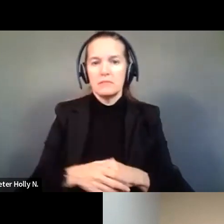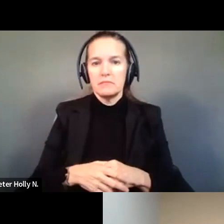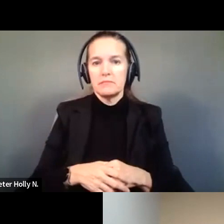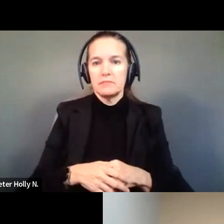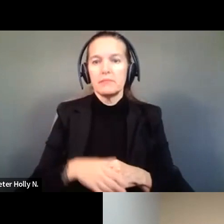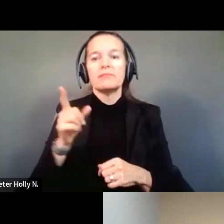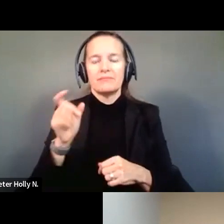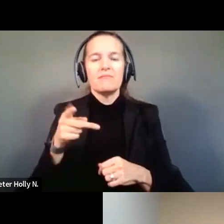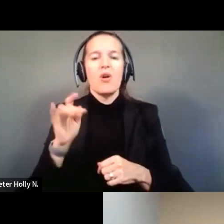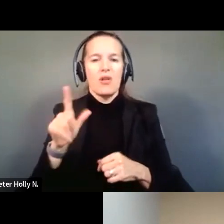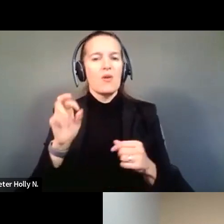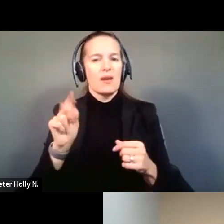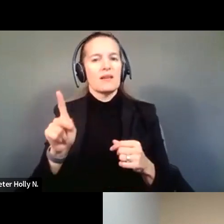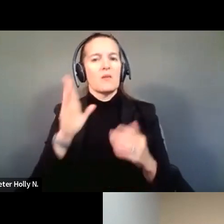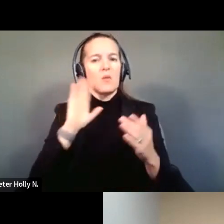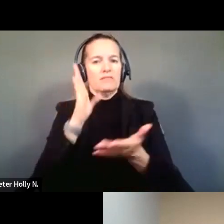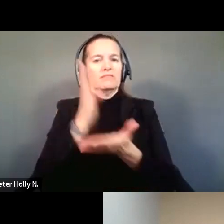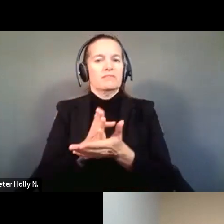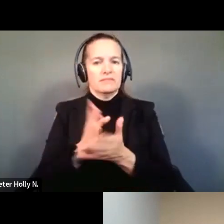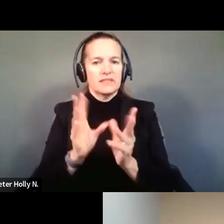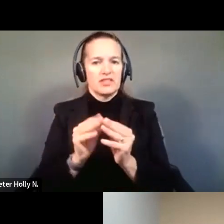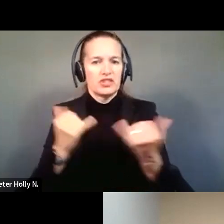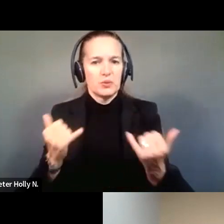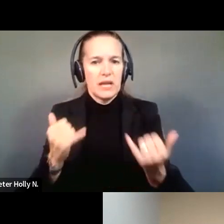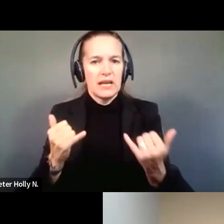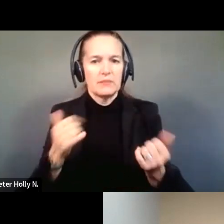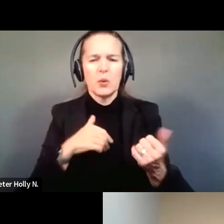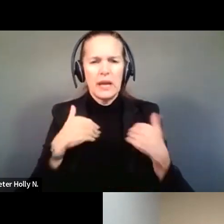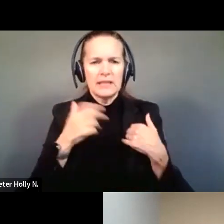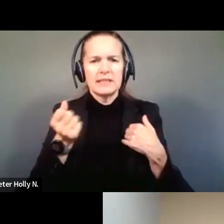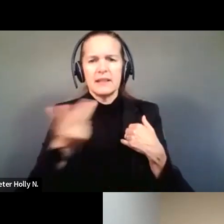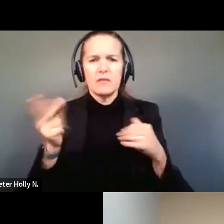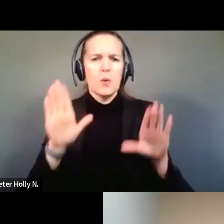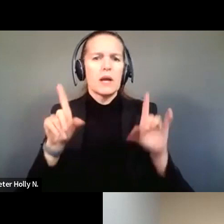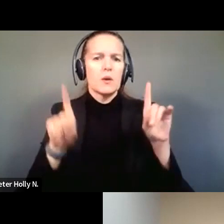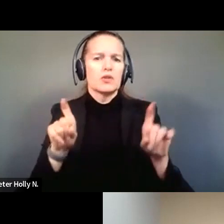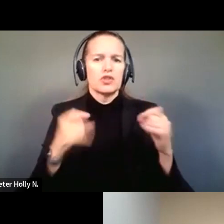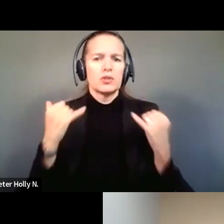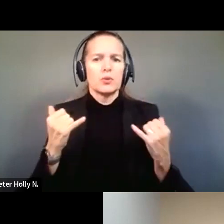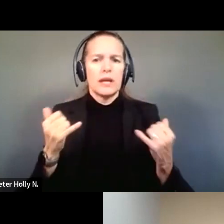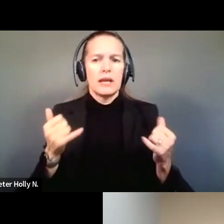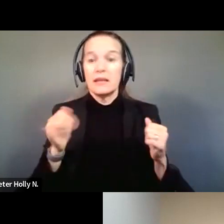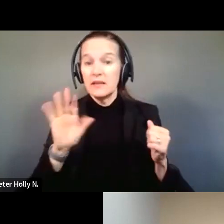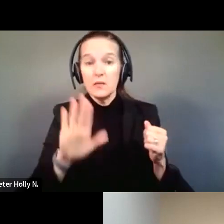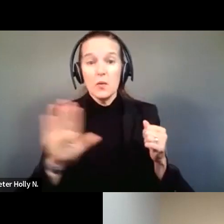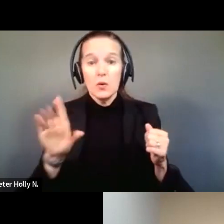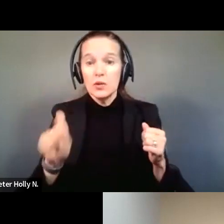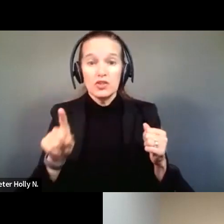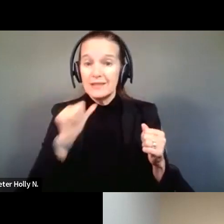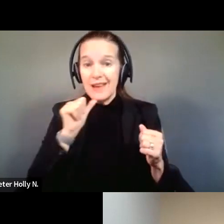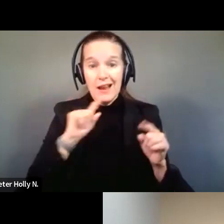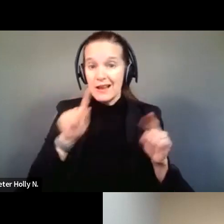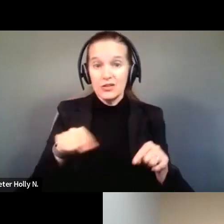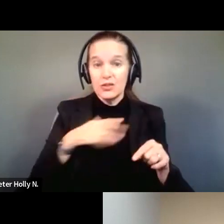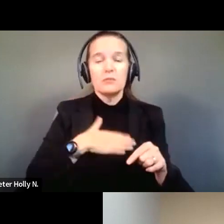Well, we're going to end our session here. If we had a number of great questions today, and if you did not get your question answered, please